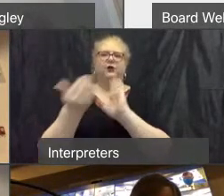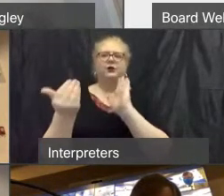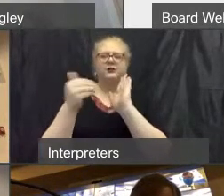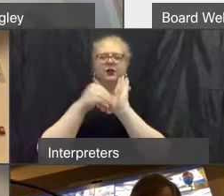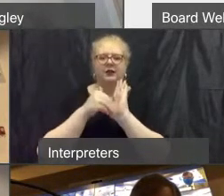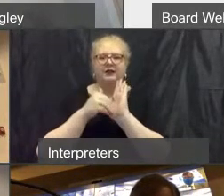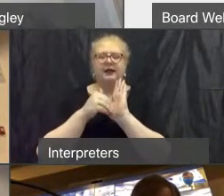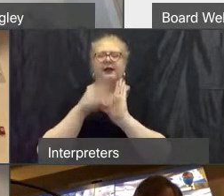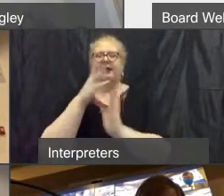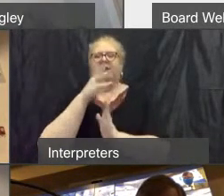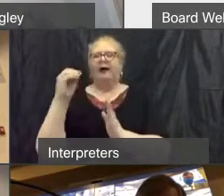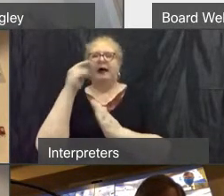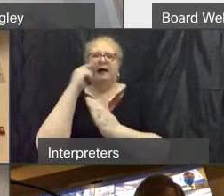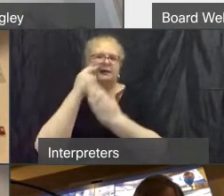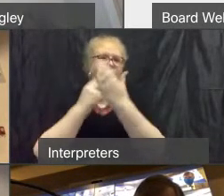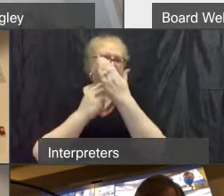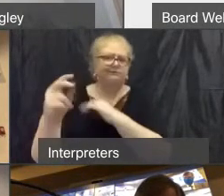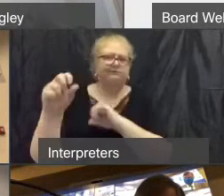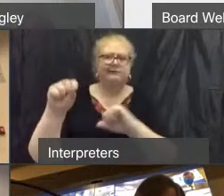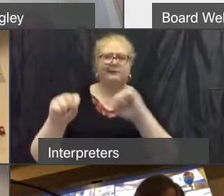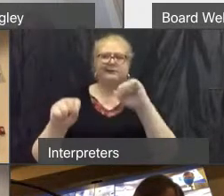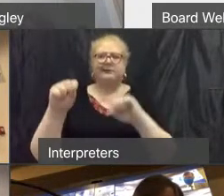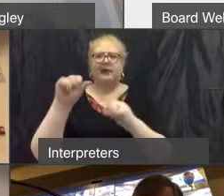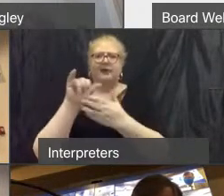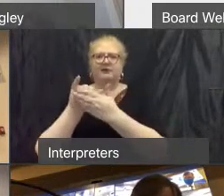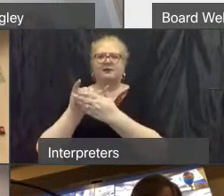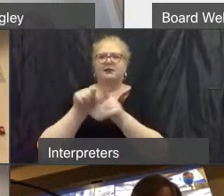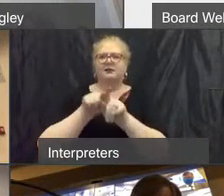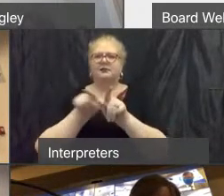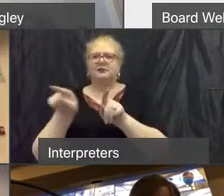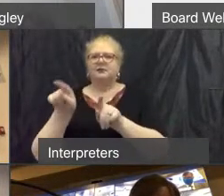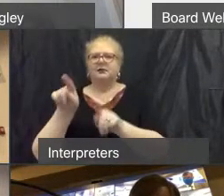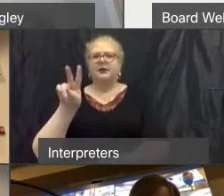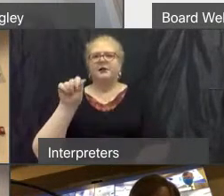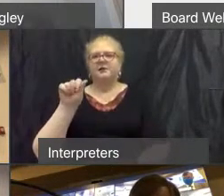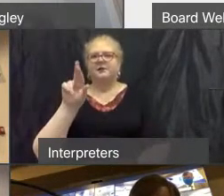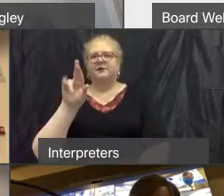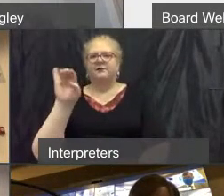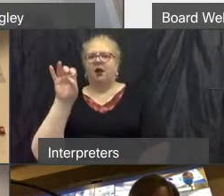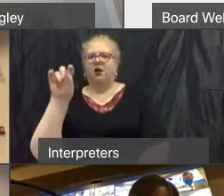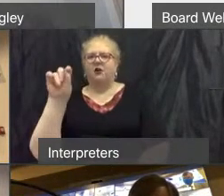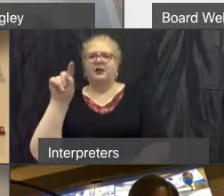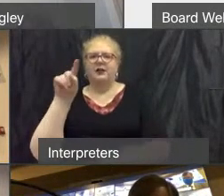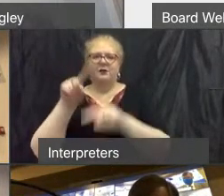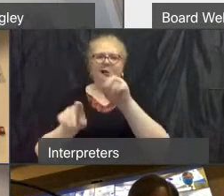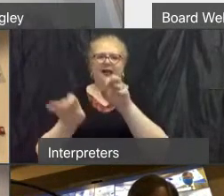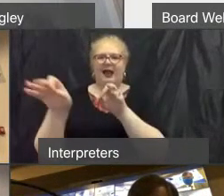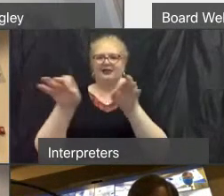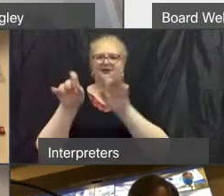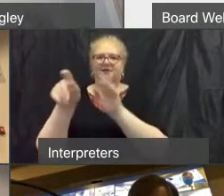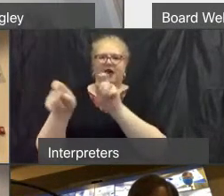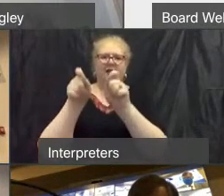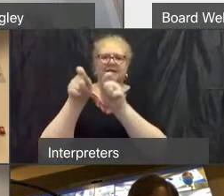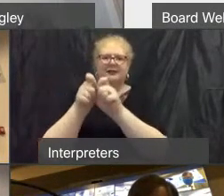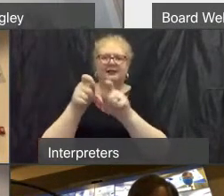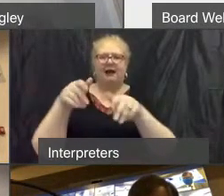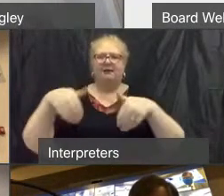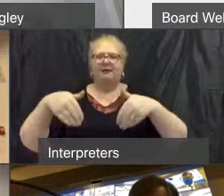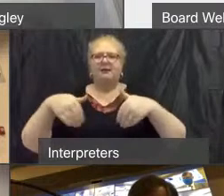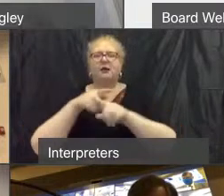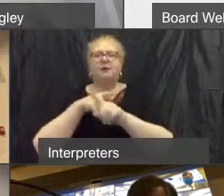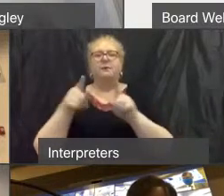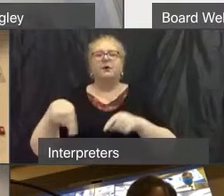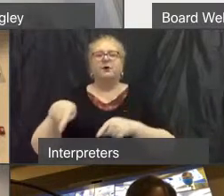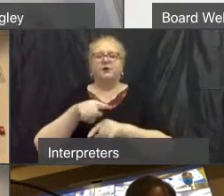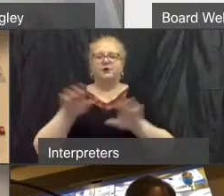a variant that we really cannot define yet, and I think we are doing the right thing,